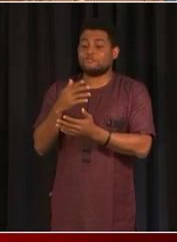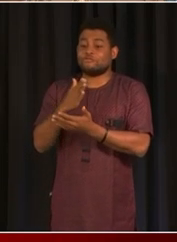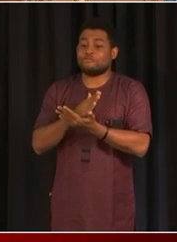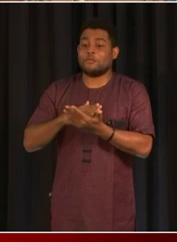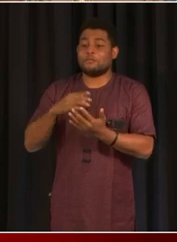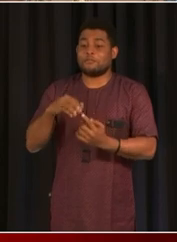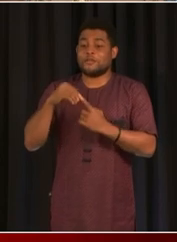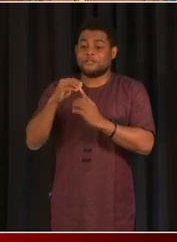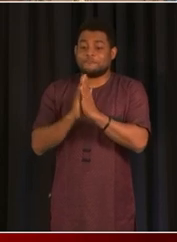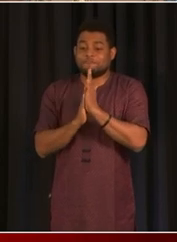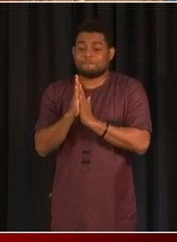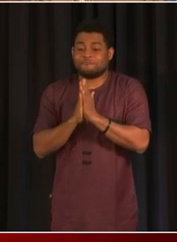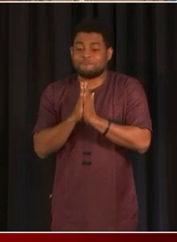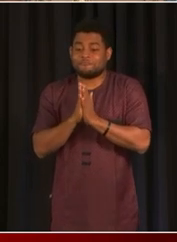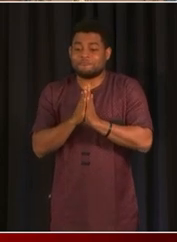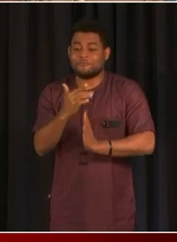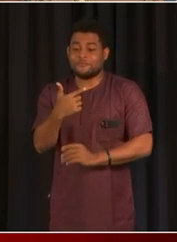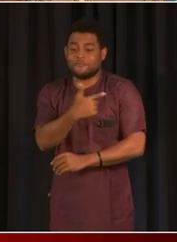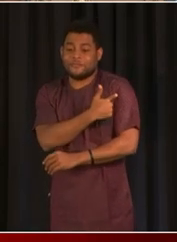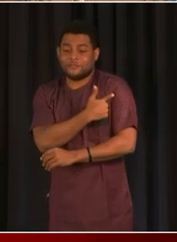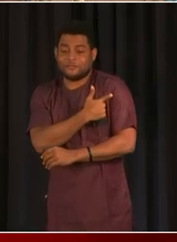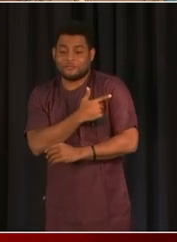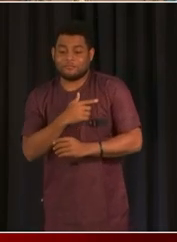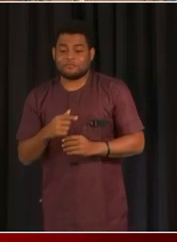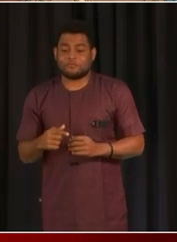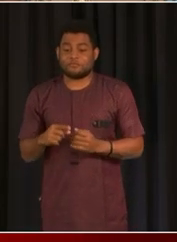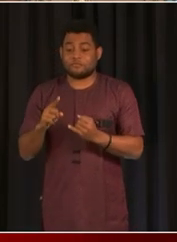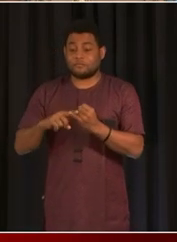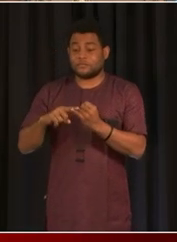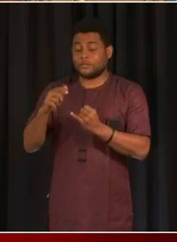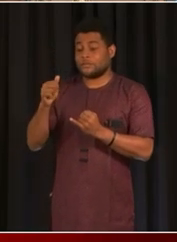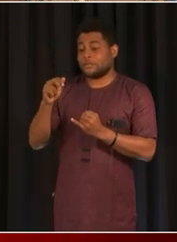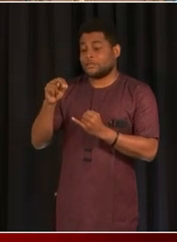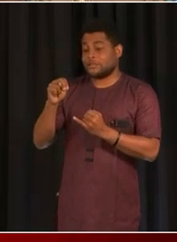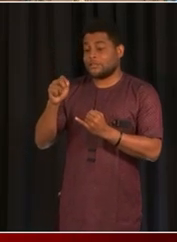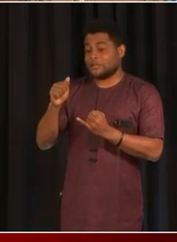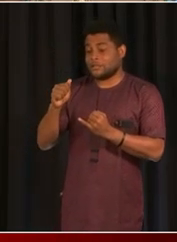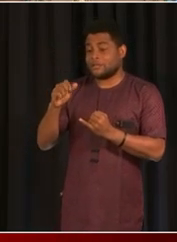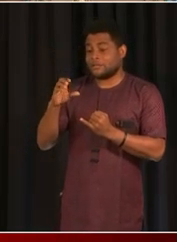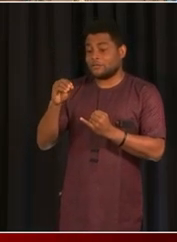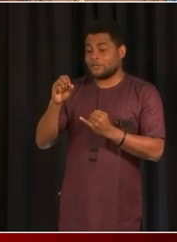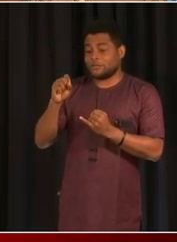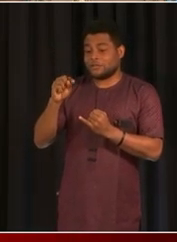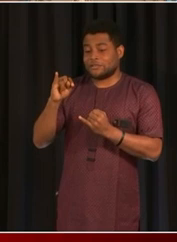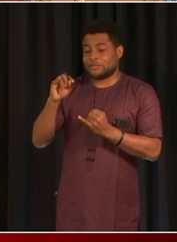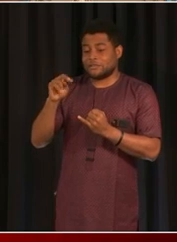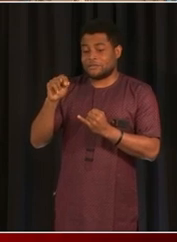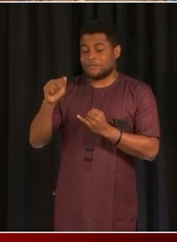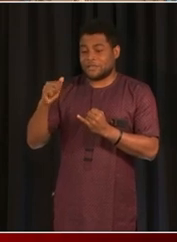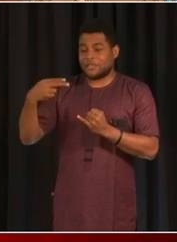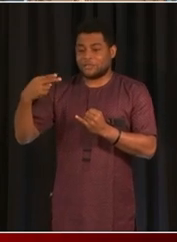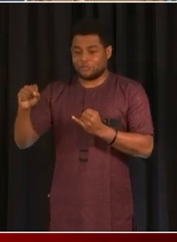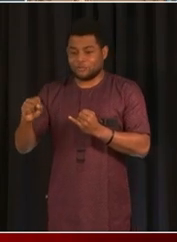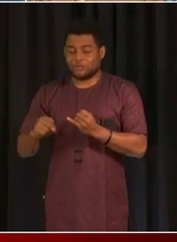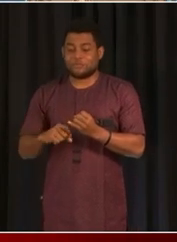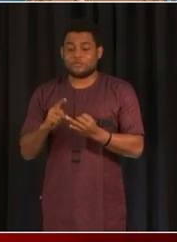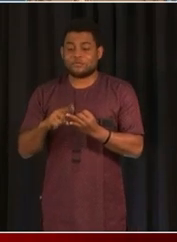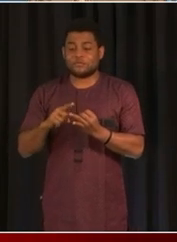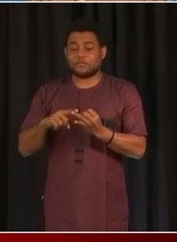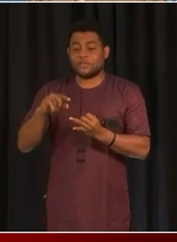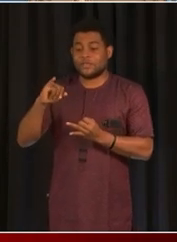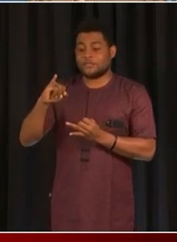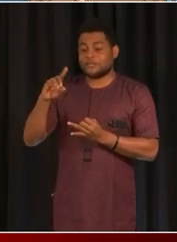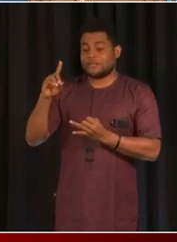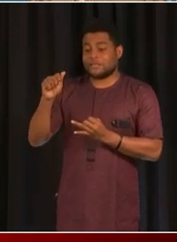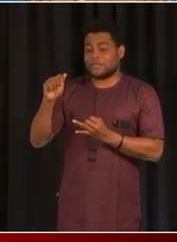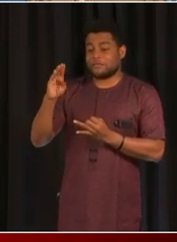So at Anacostia High School, Tuesday through Thursday from 11 to 7 and Saturday 12 to 5. Ida B.